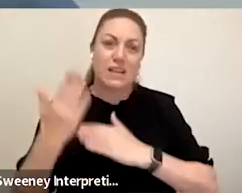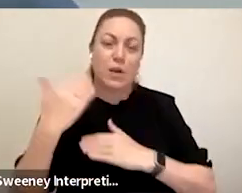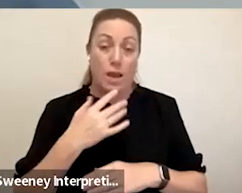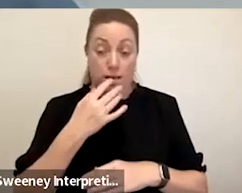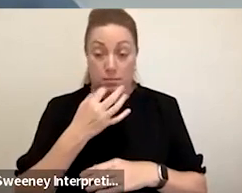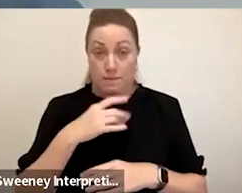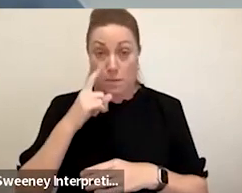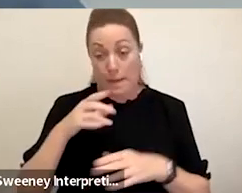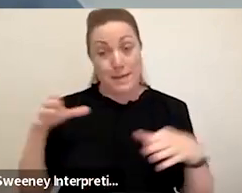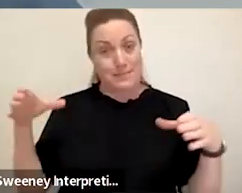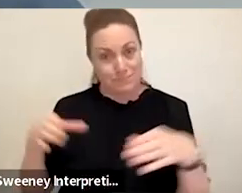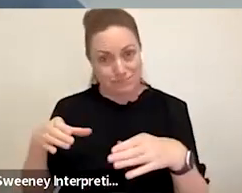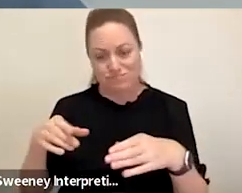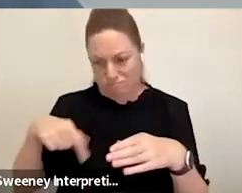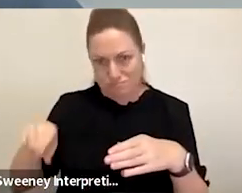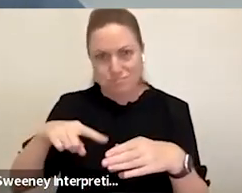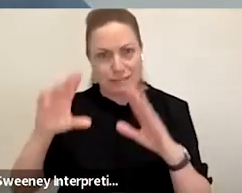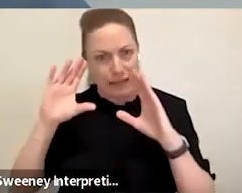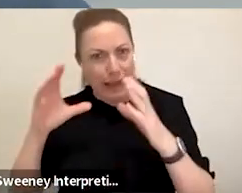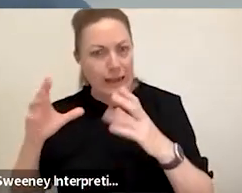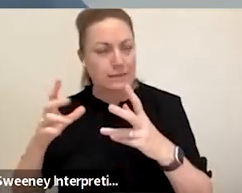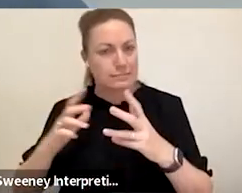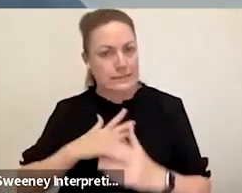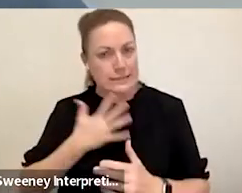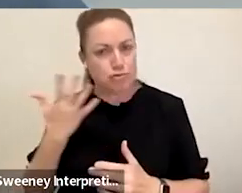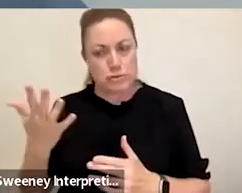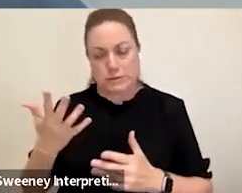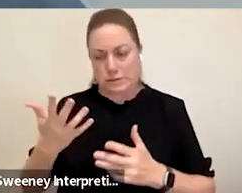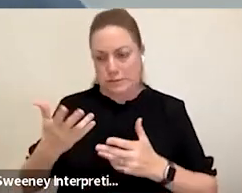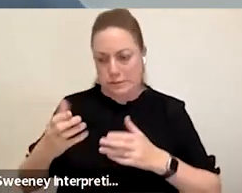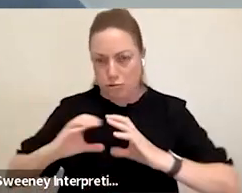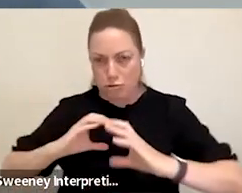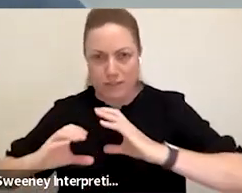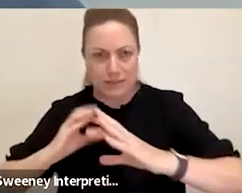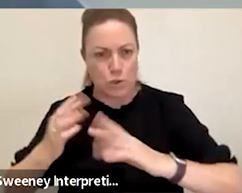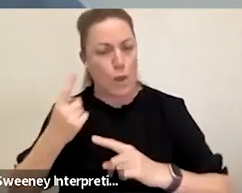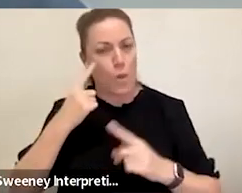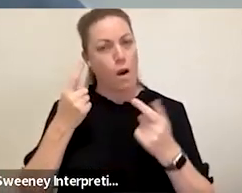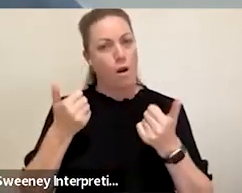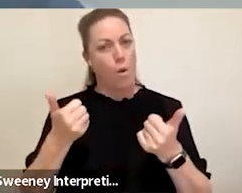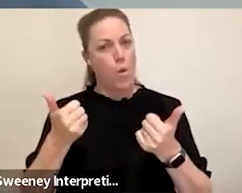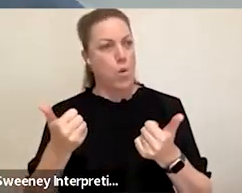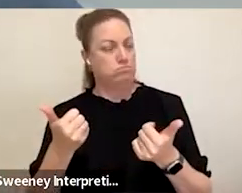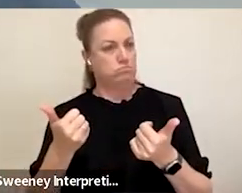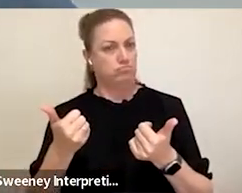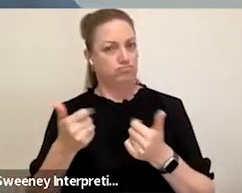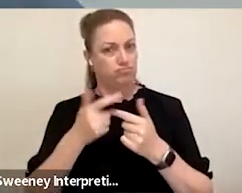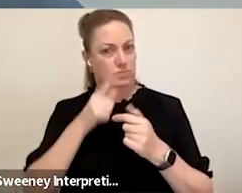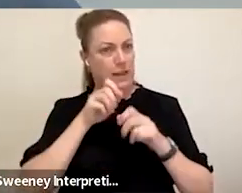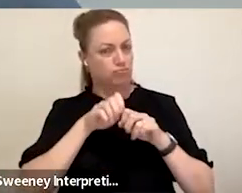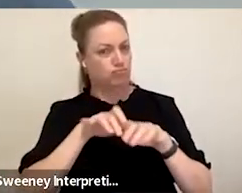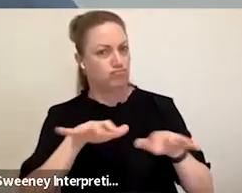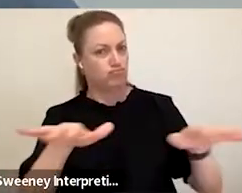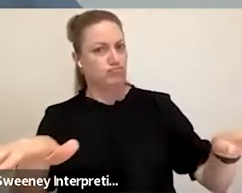early and we were having a lot of conversations, we did really think that was a strong platform for it to grow really quickly and